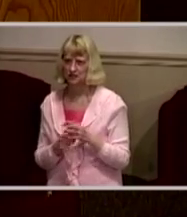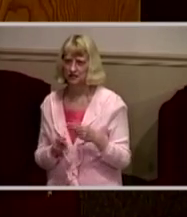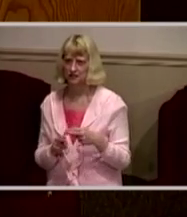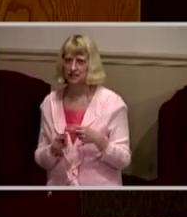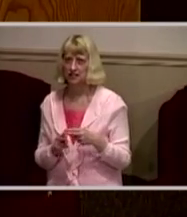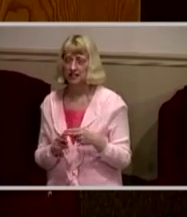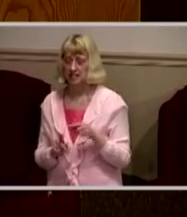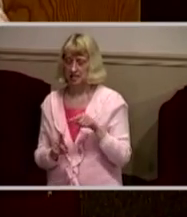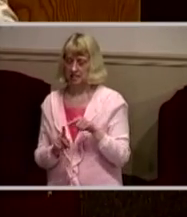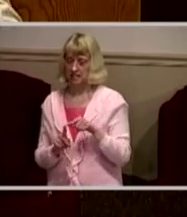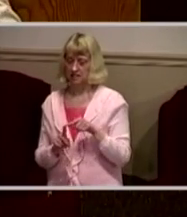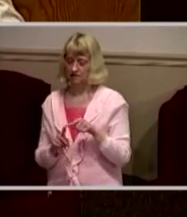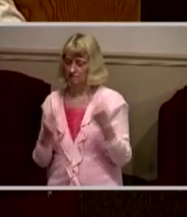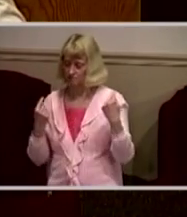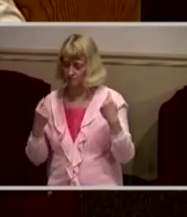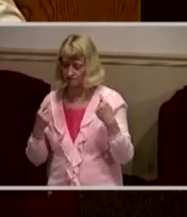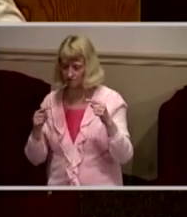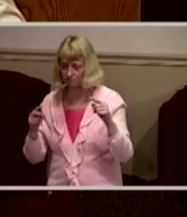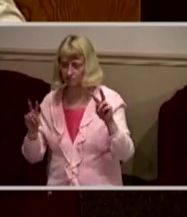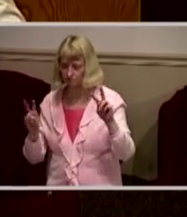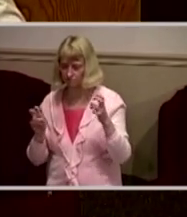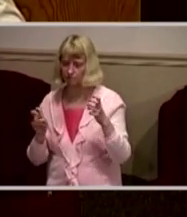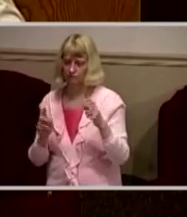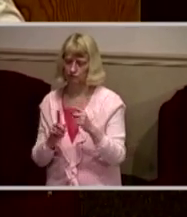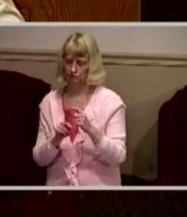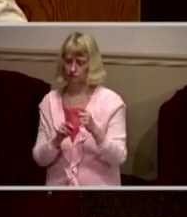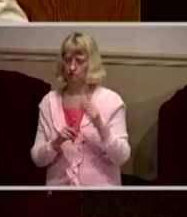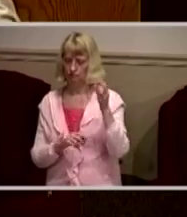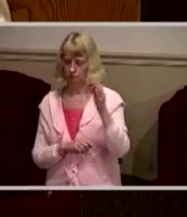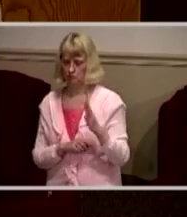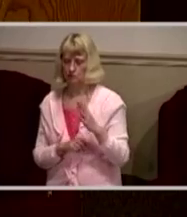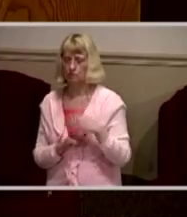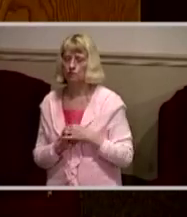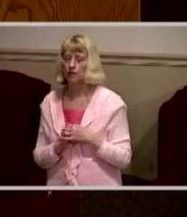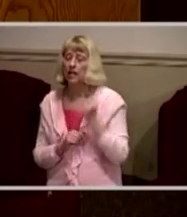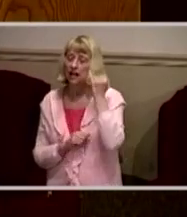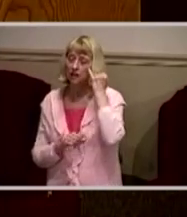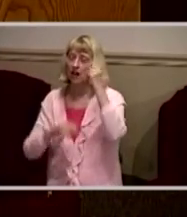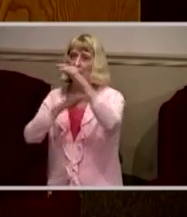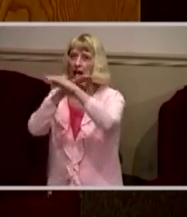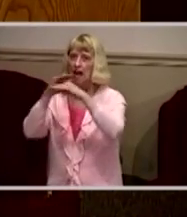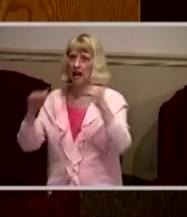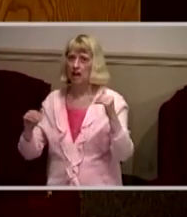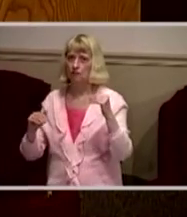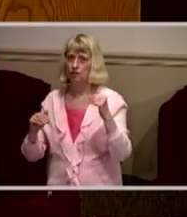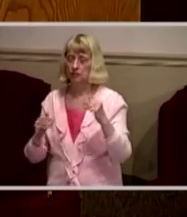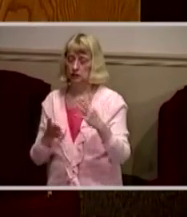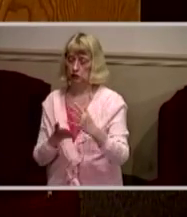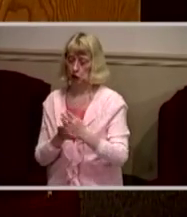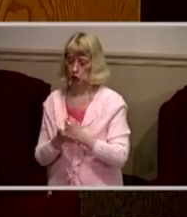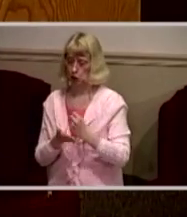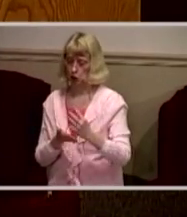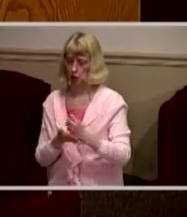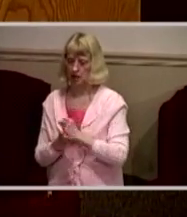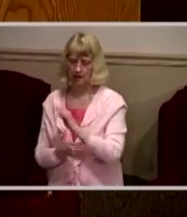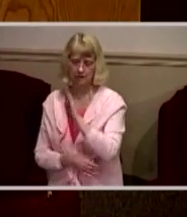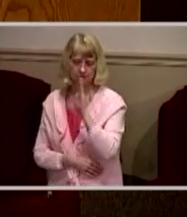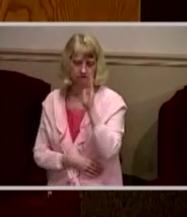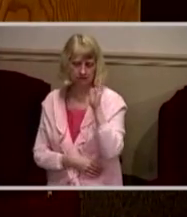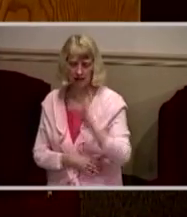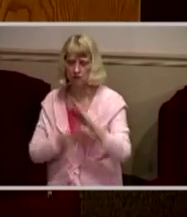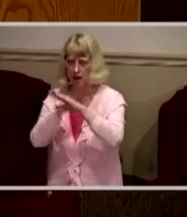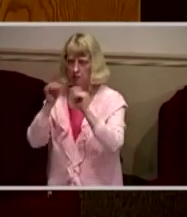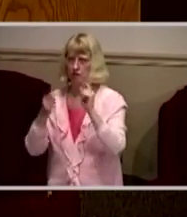Charles Spurgeon said this about God's grace. He says, if heaven were by merit, it would never be heaven